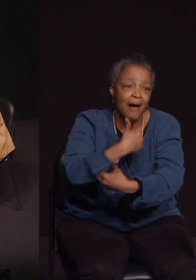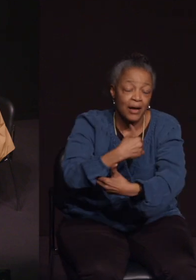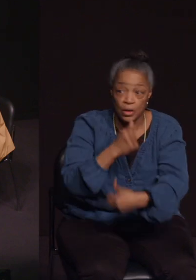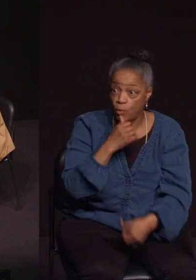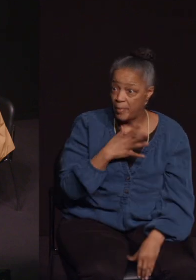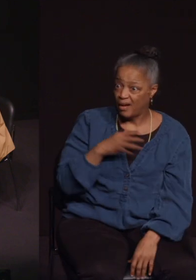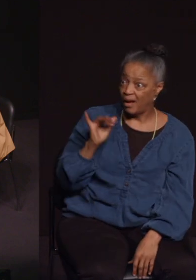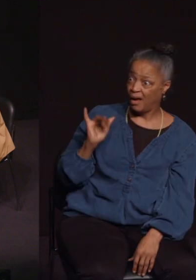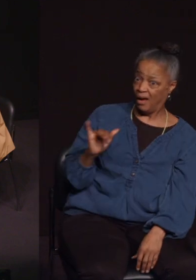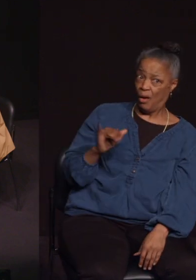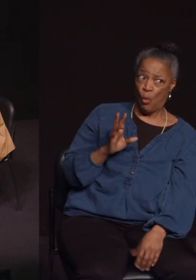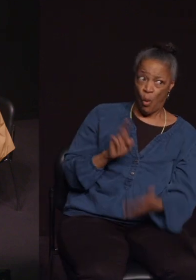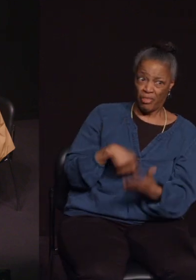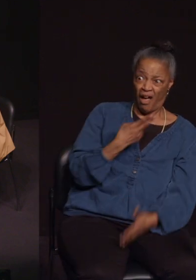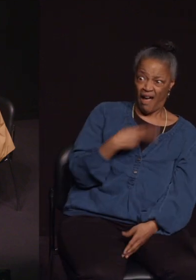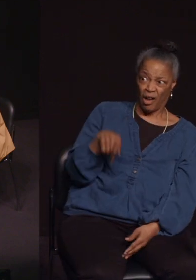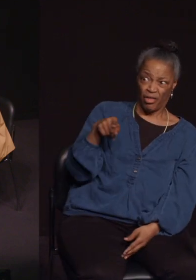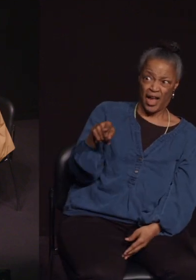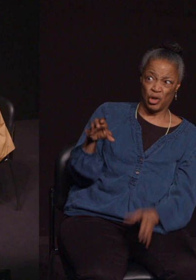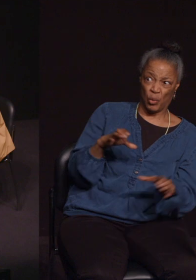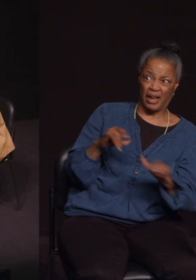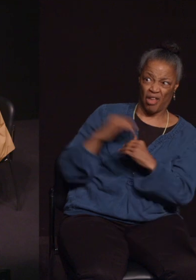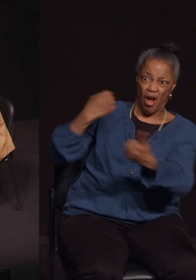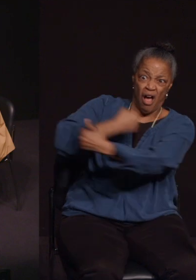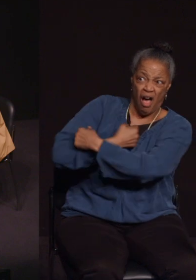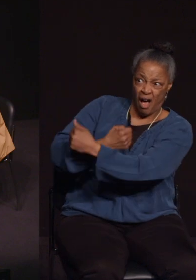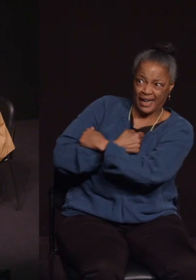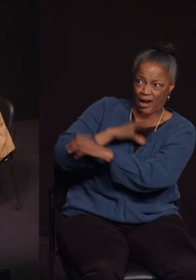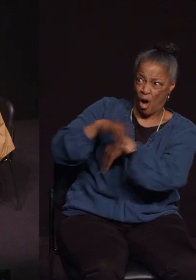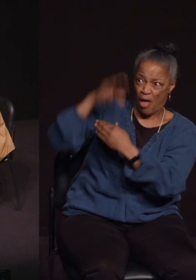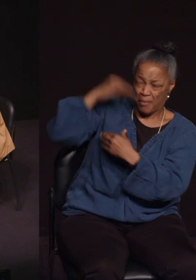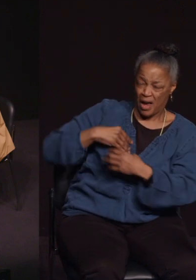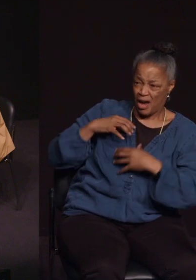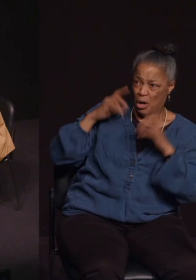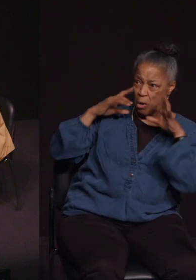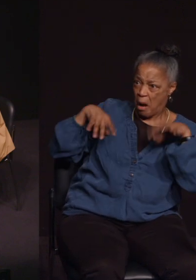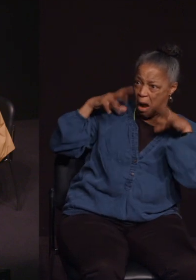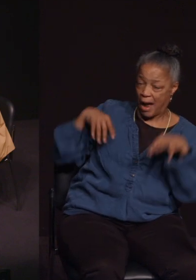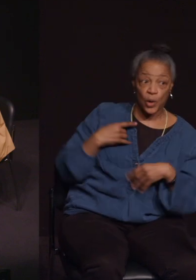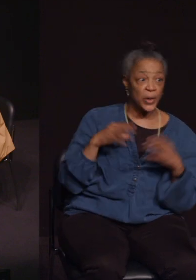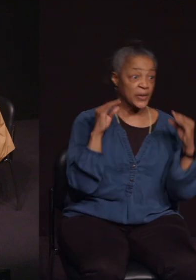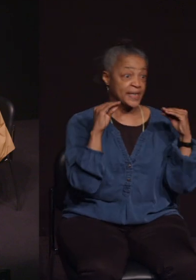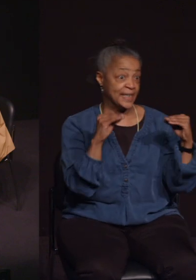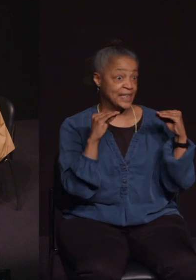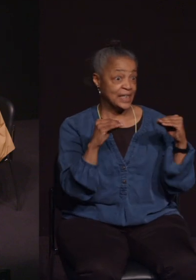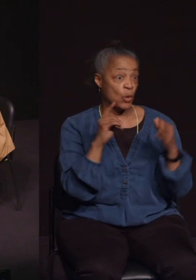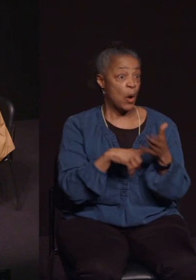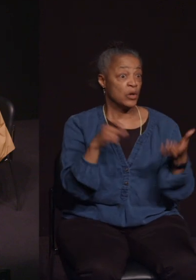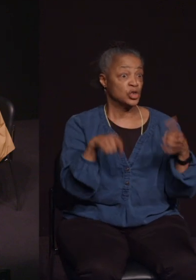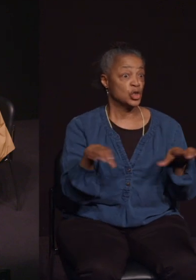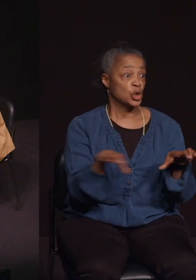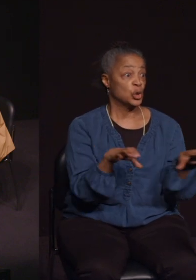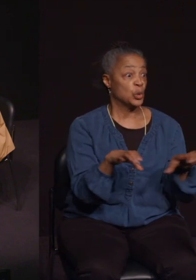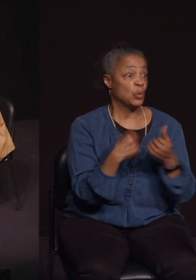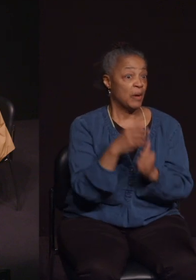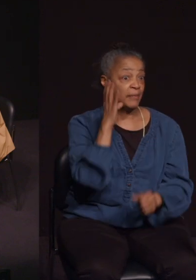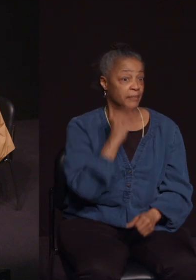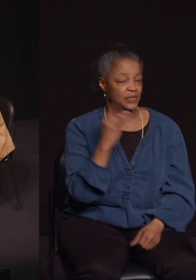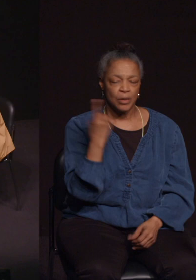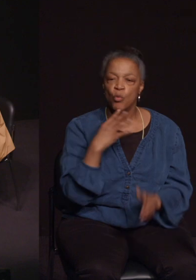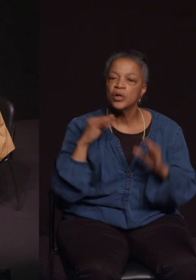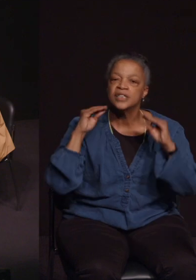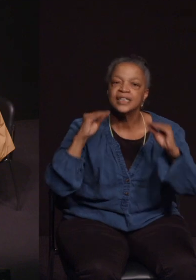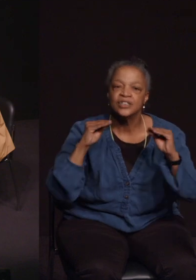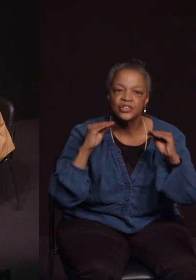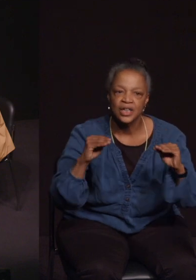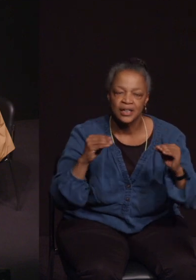and look at us like, what the hell they doing? We sitting here teaching y'all what should be done when we going through something like that. You